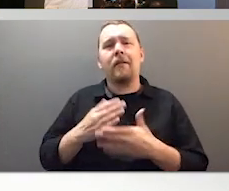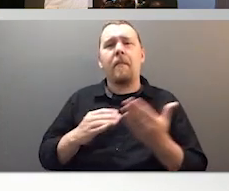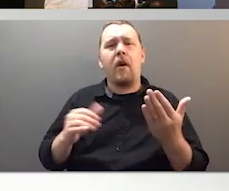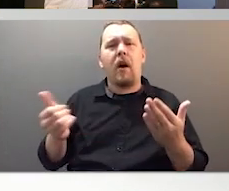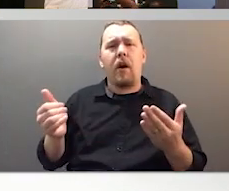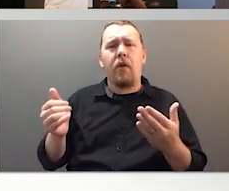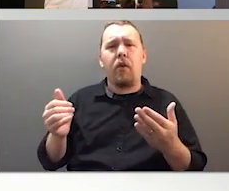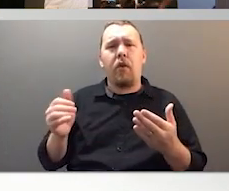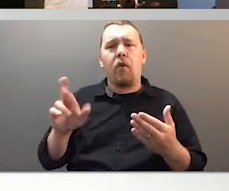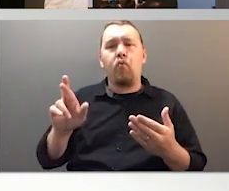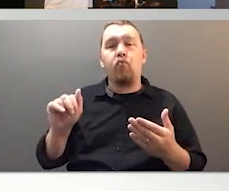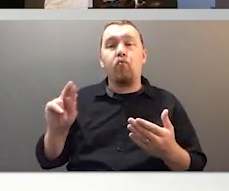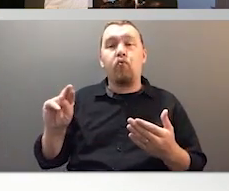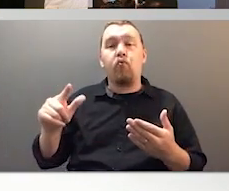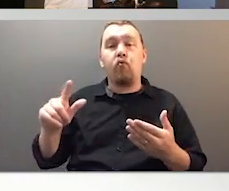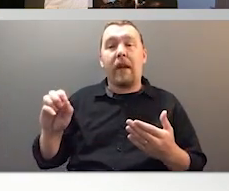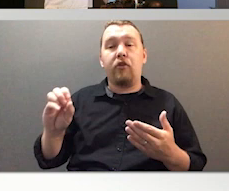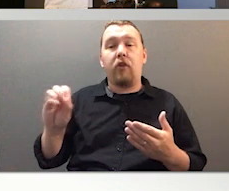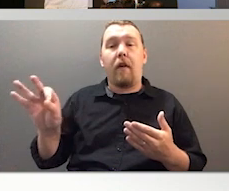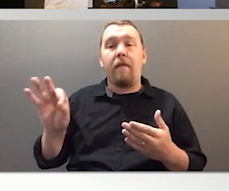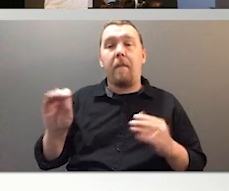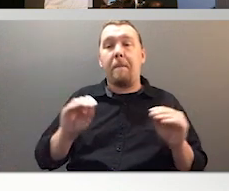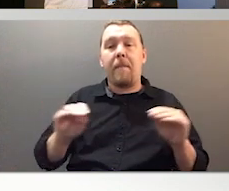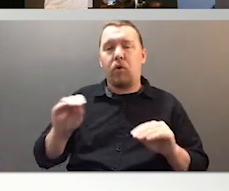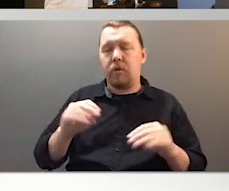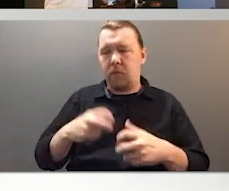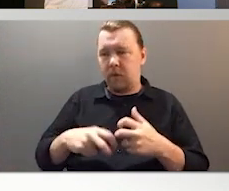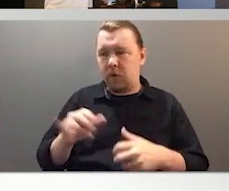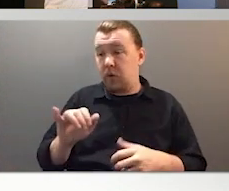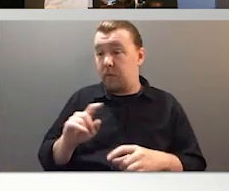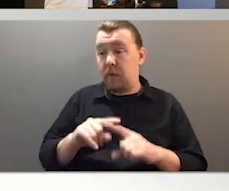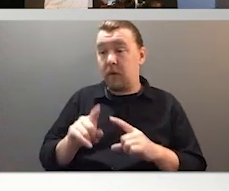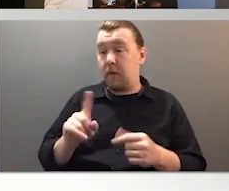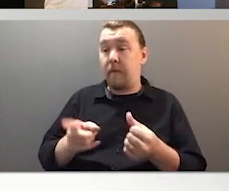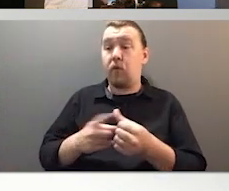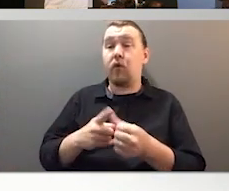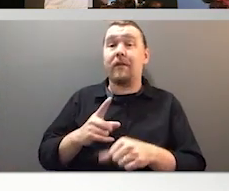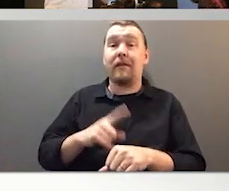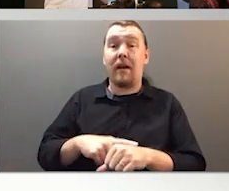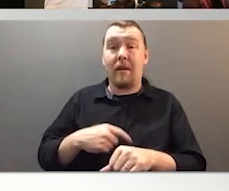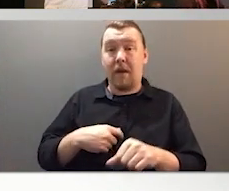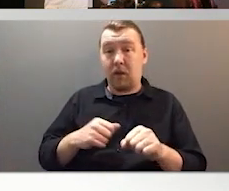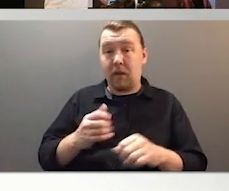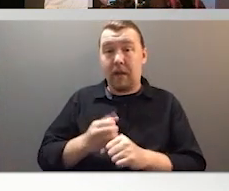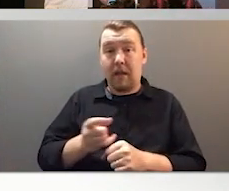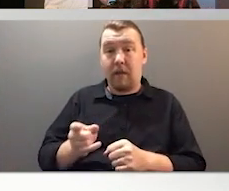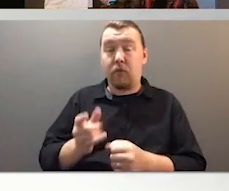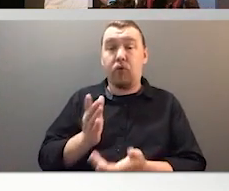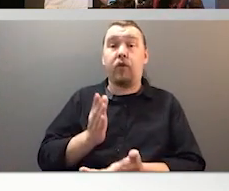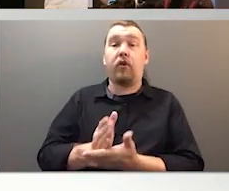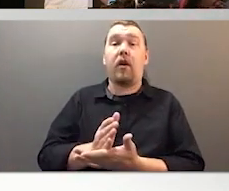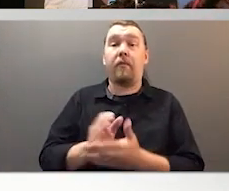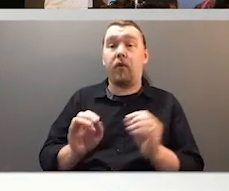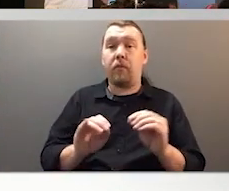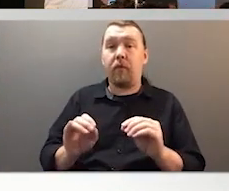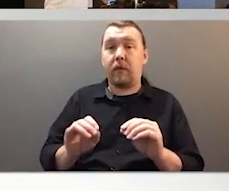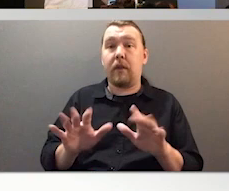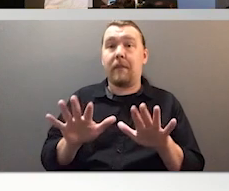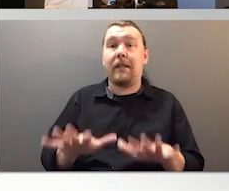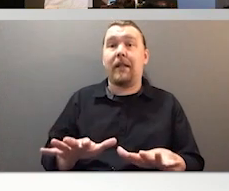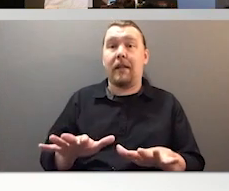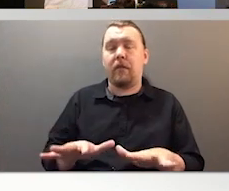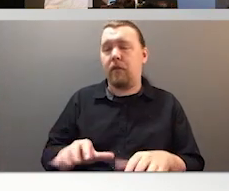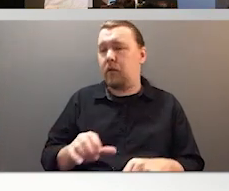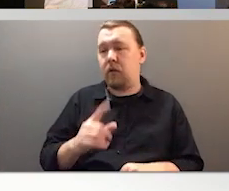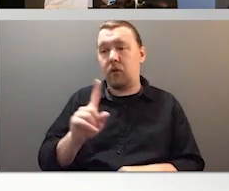issues too, but it was the first time I could get him to stop doing those movements and he could actually be still. The only other time he could